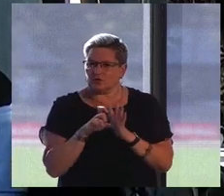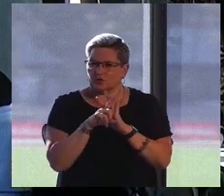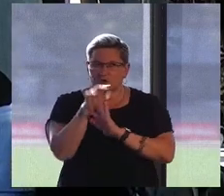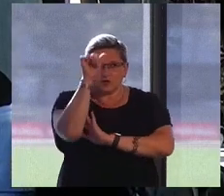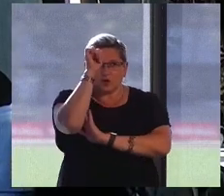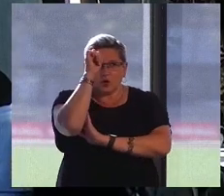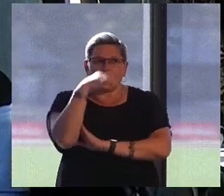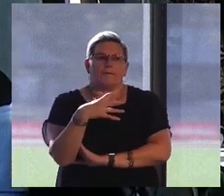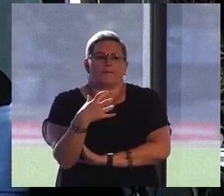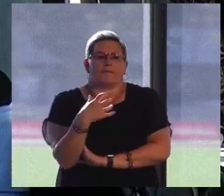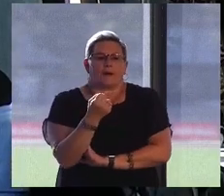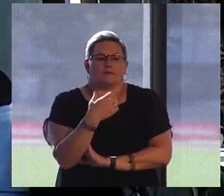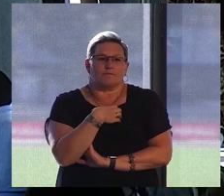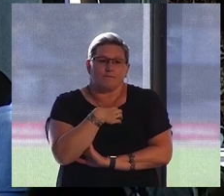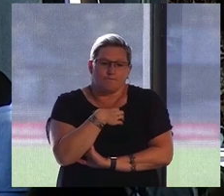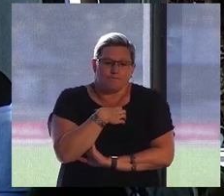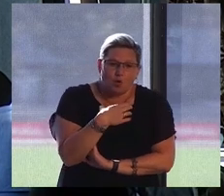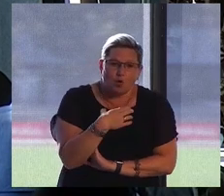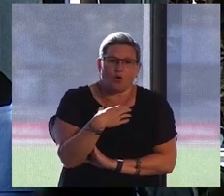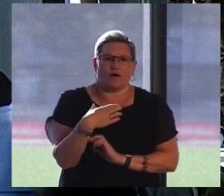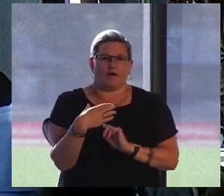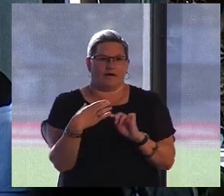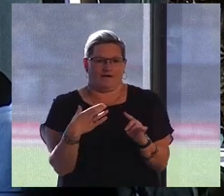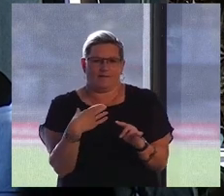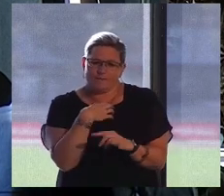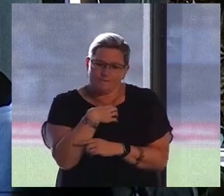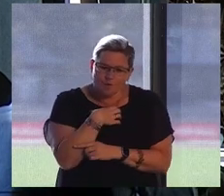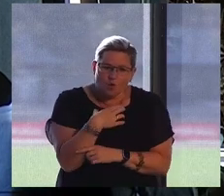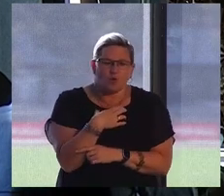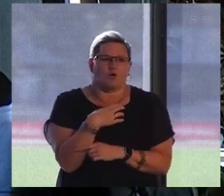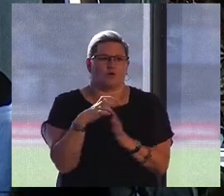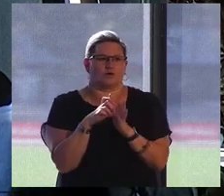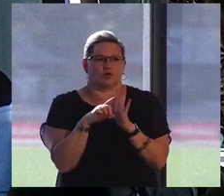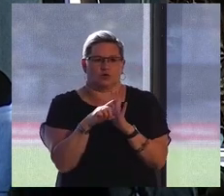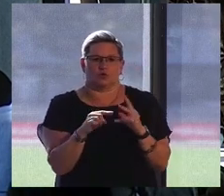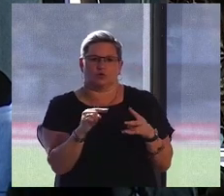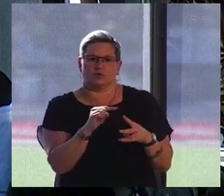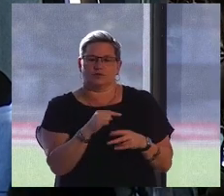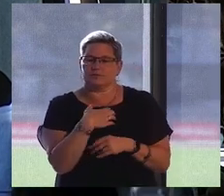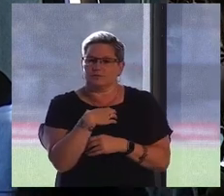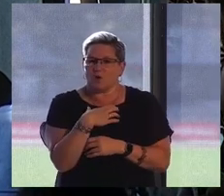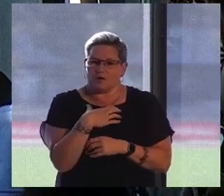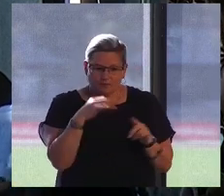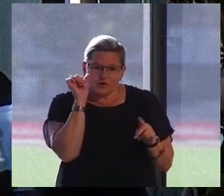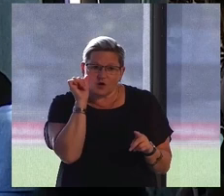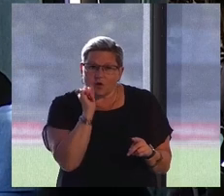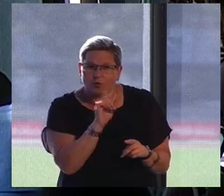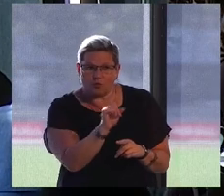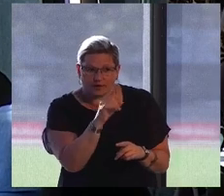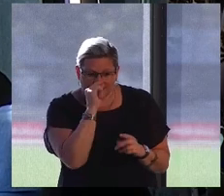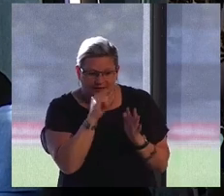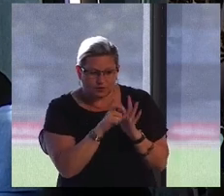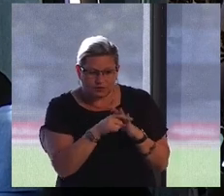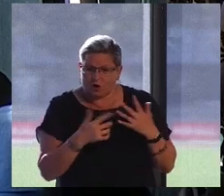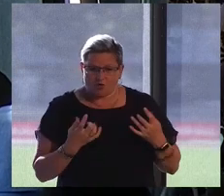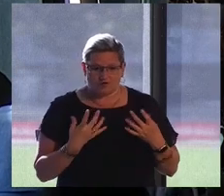of it. So scale is our challenge, and secondly, speed. But it's not like we don't know what needs to be done. We've got the tools, we've got